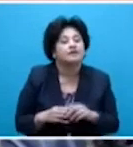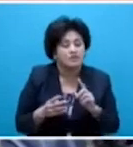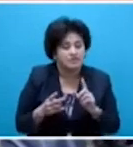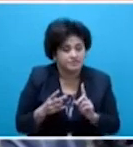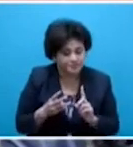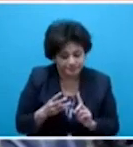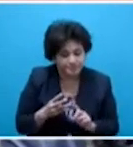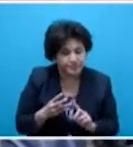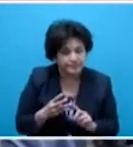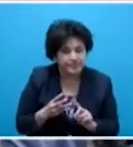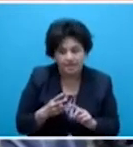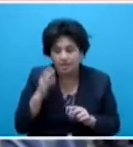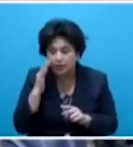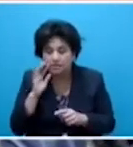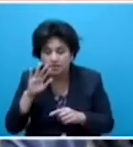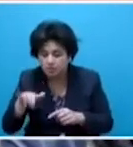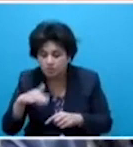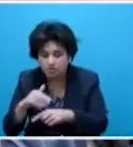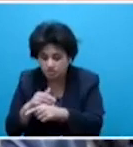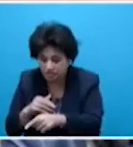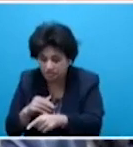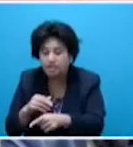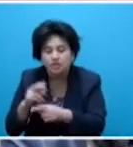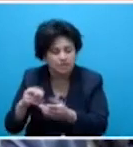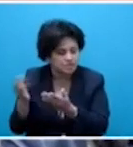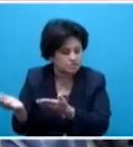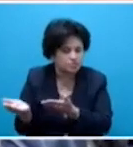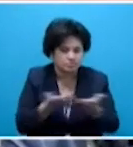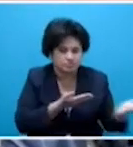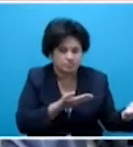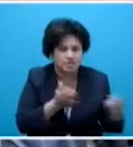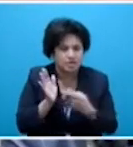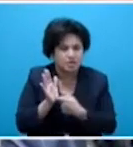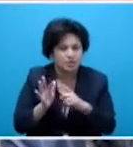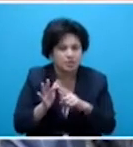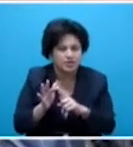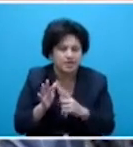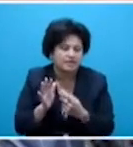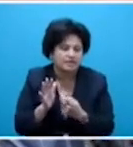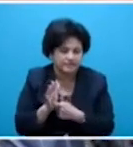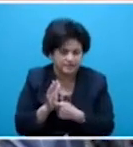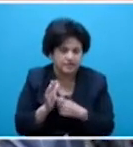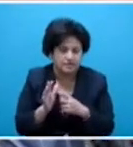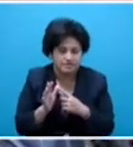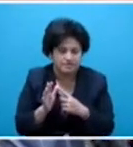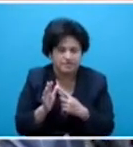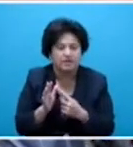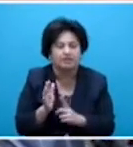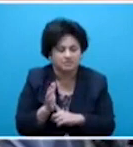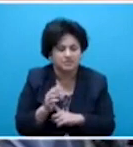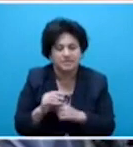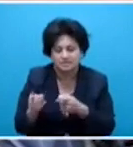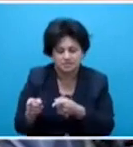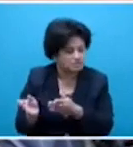referral of cases from the periphery to the divisions, as well as referral of cases for overseas treatment. Our